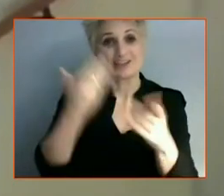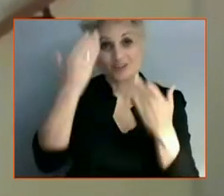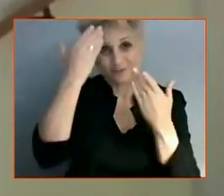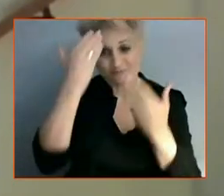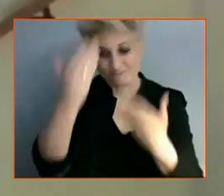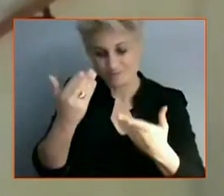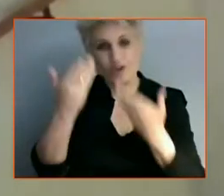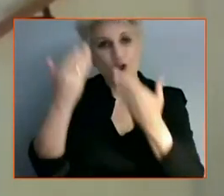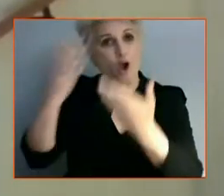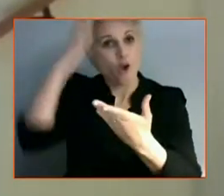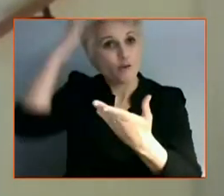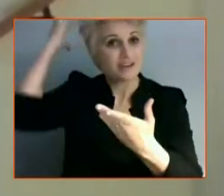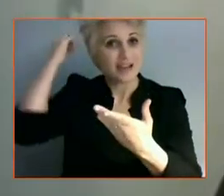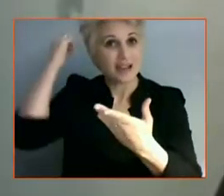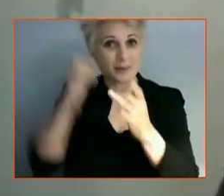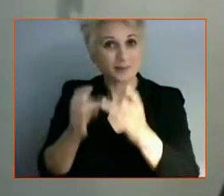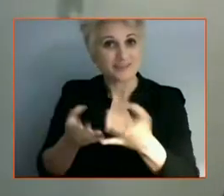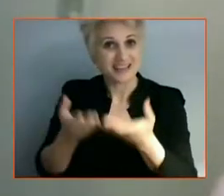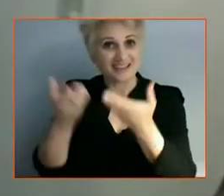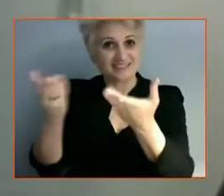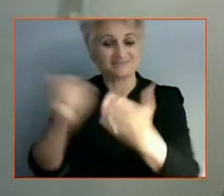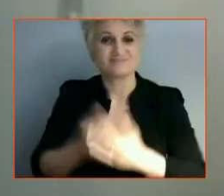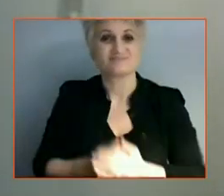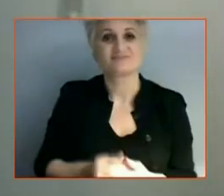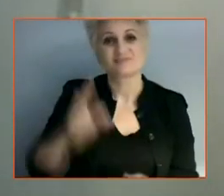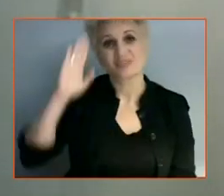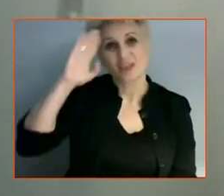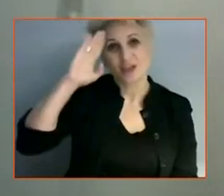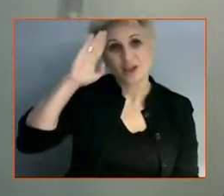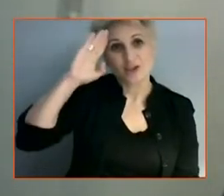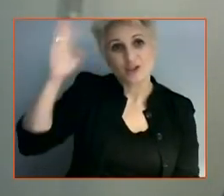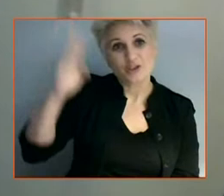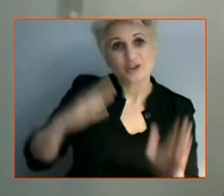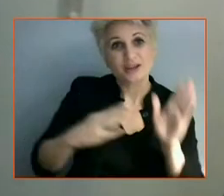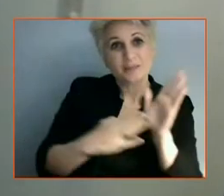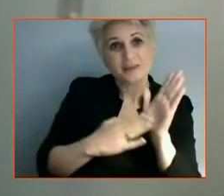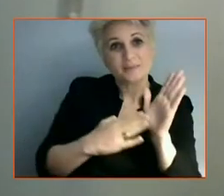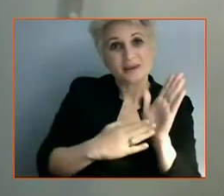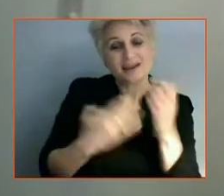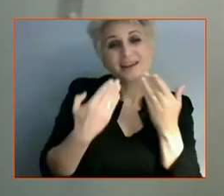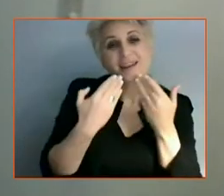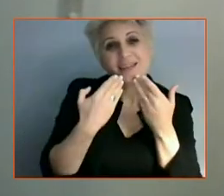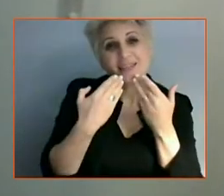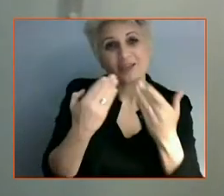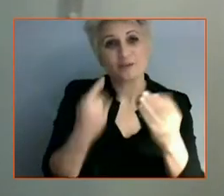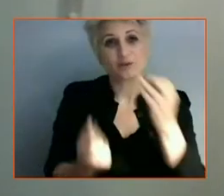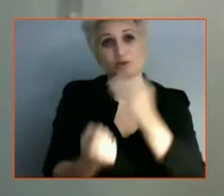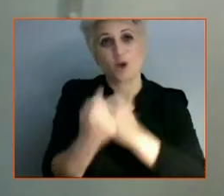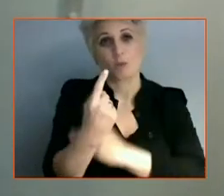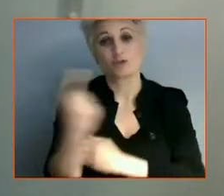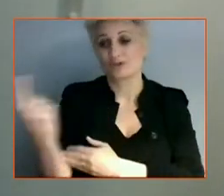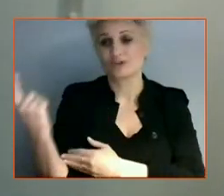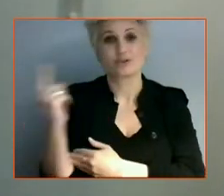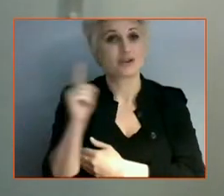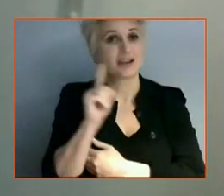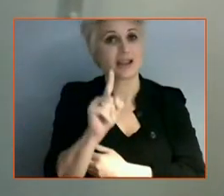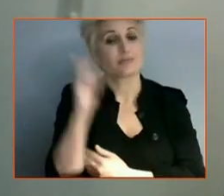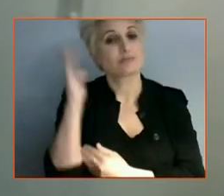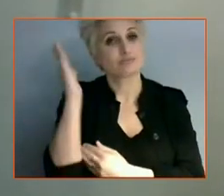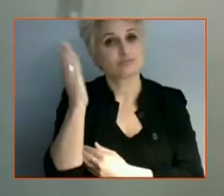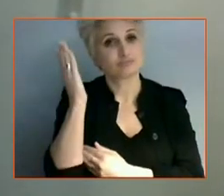to you. Well, kia ora, Miriama, and thank you for the opportunity to come on this platform. Can I also